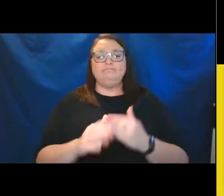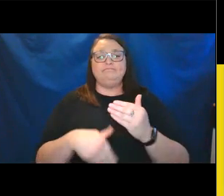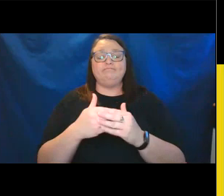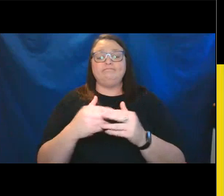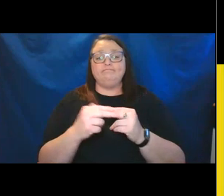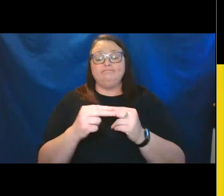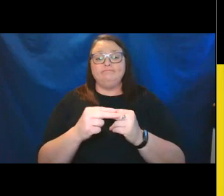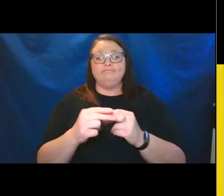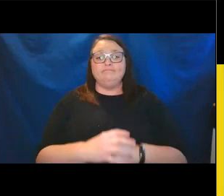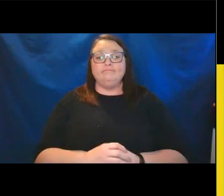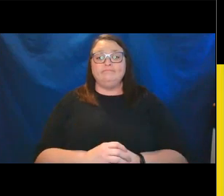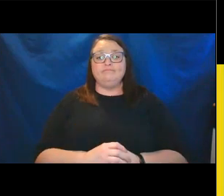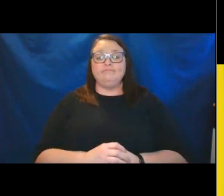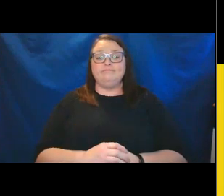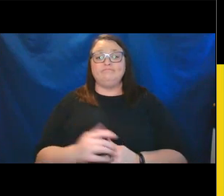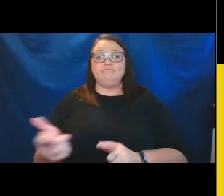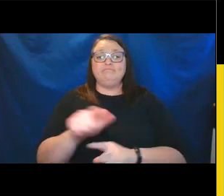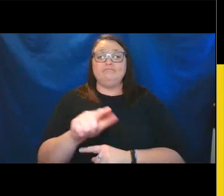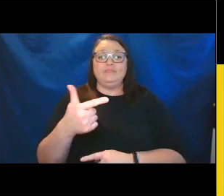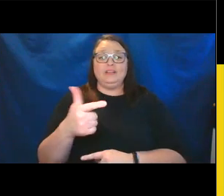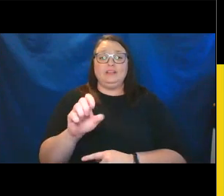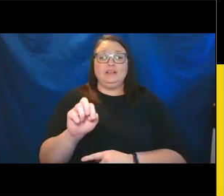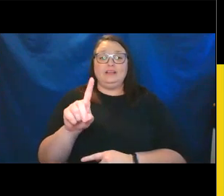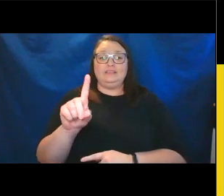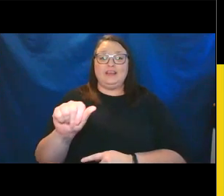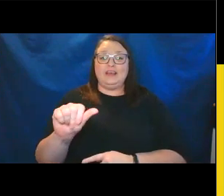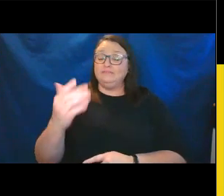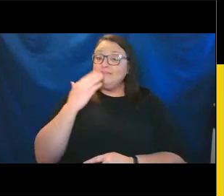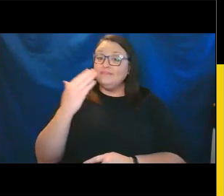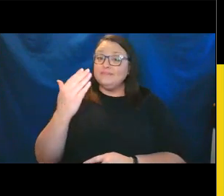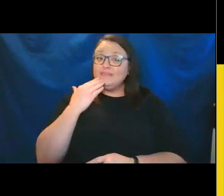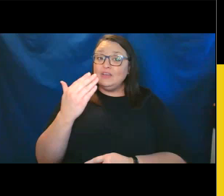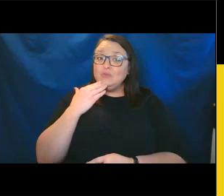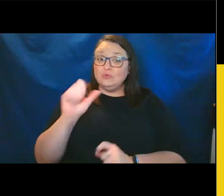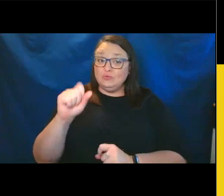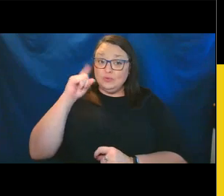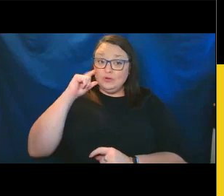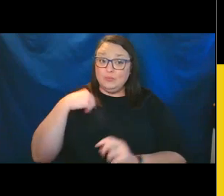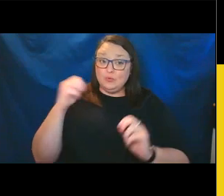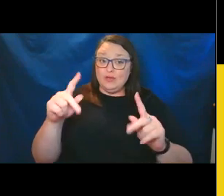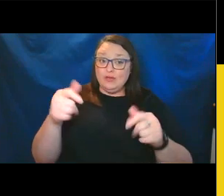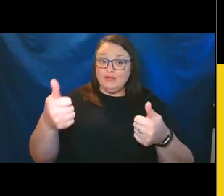And I'm going to pass it to Linda. All right, thank you. And can you hear me okay?